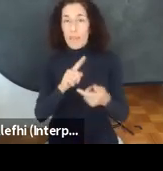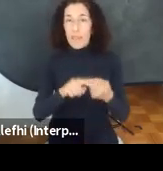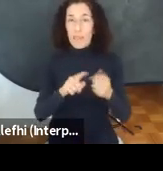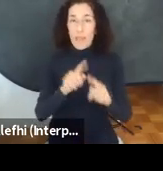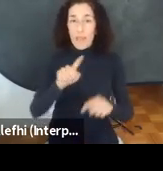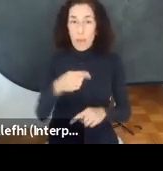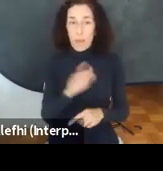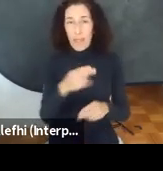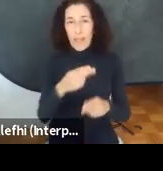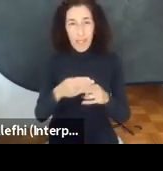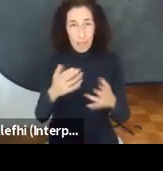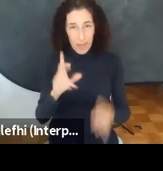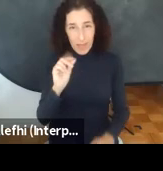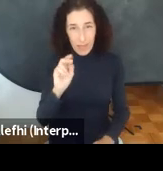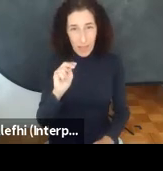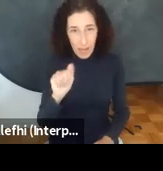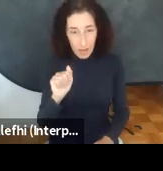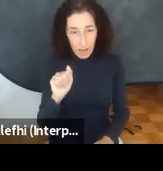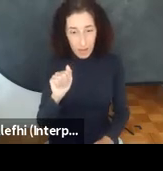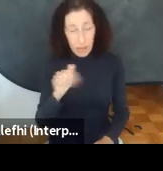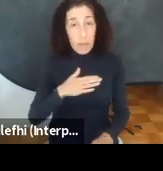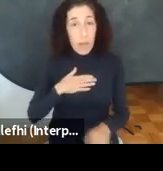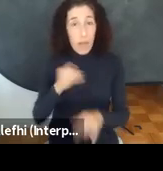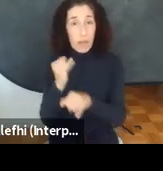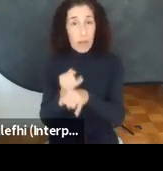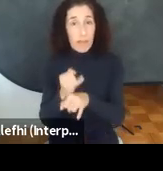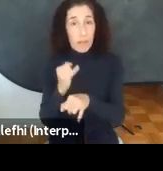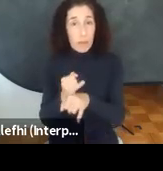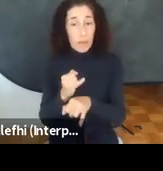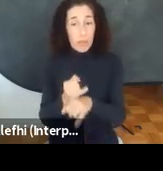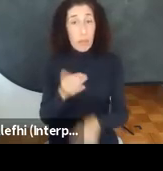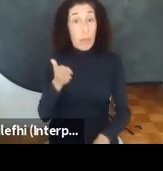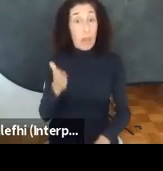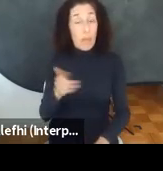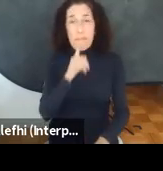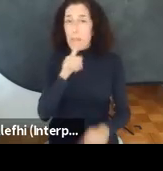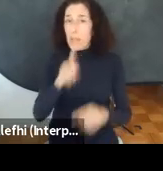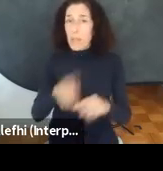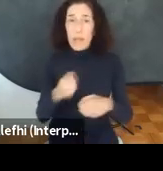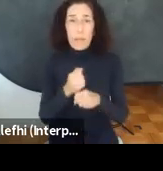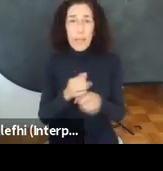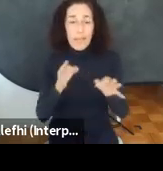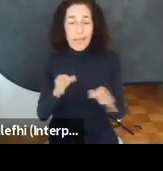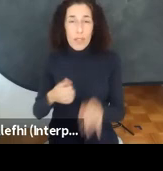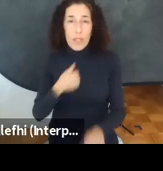Donna. And the institution I lived in, we didn't have decision making. We didn't have those things. We had people that make